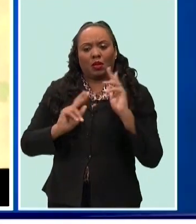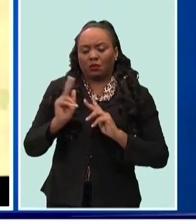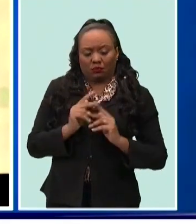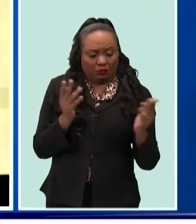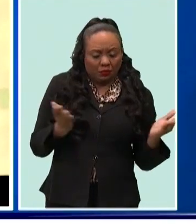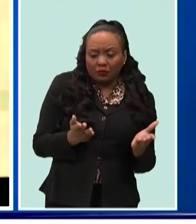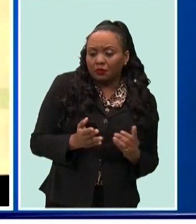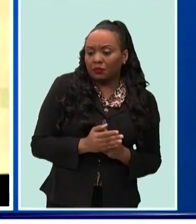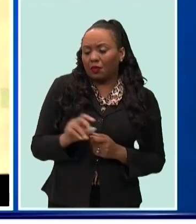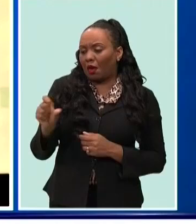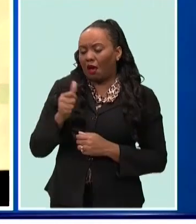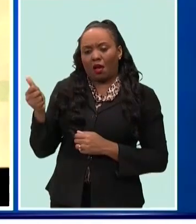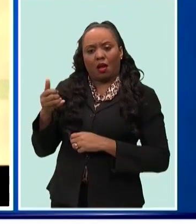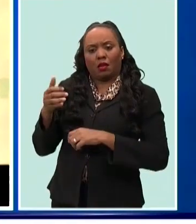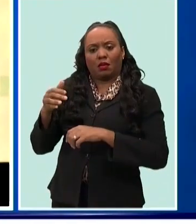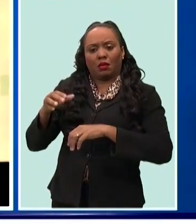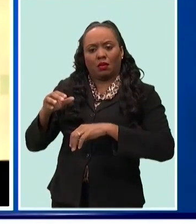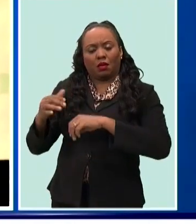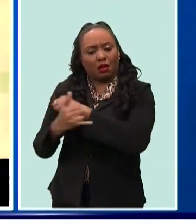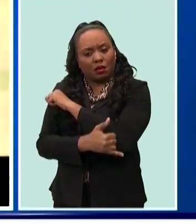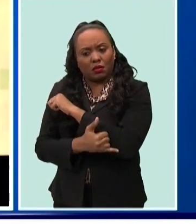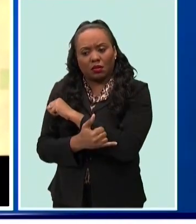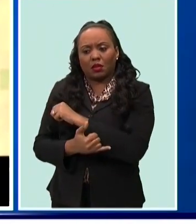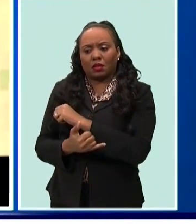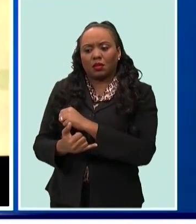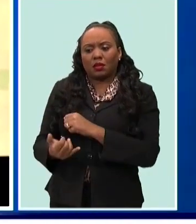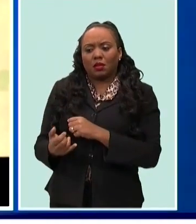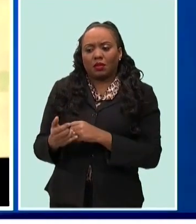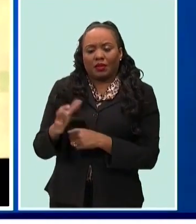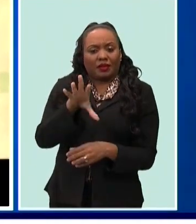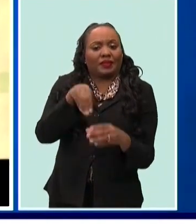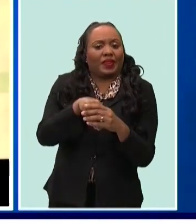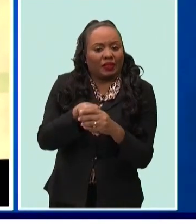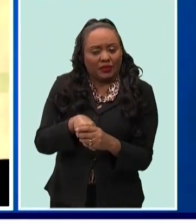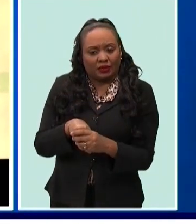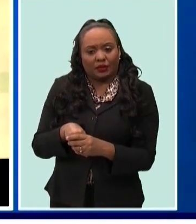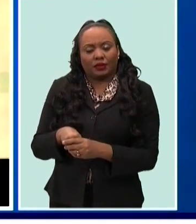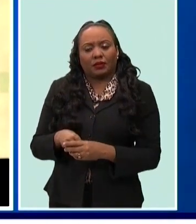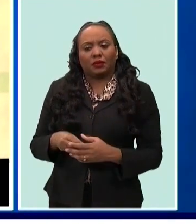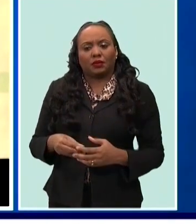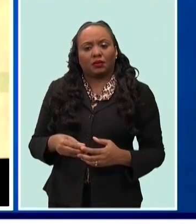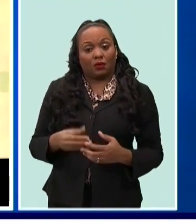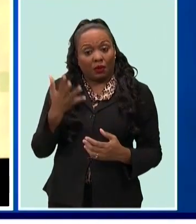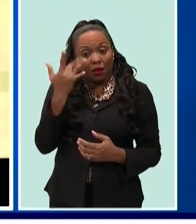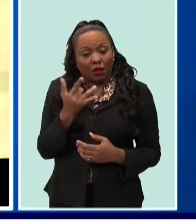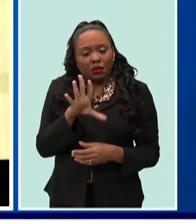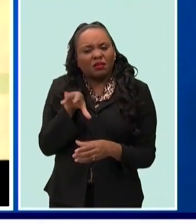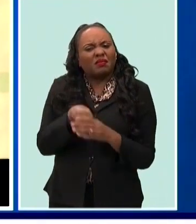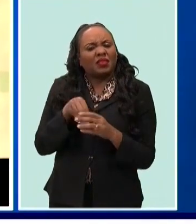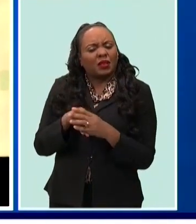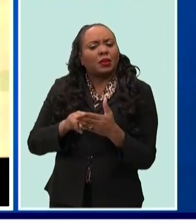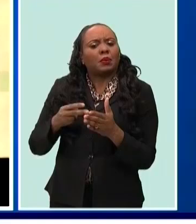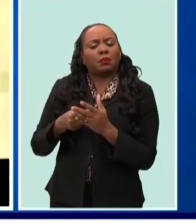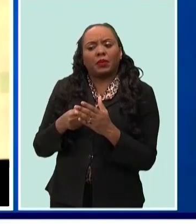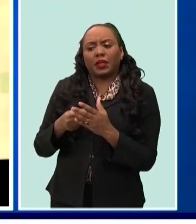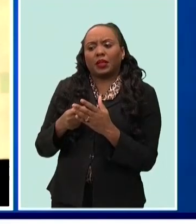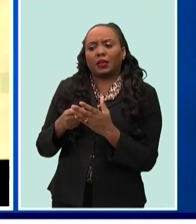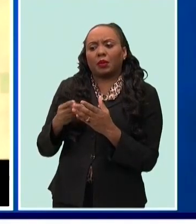domestically and from outside to invest because they believe that that investment will attract a